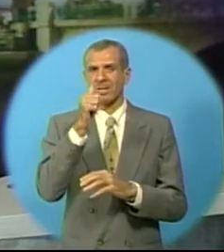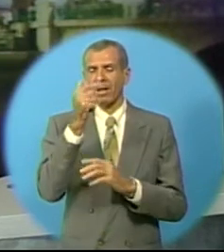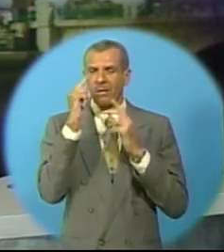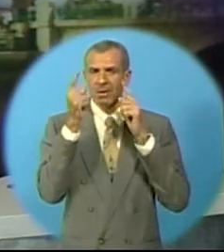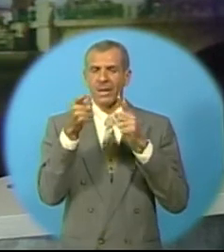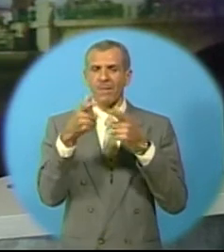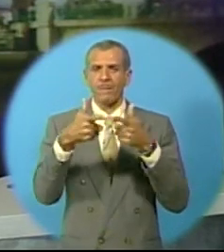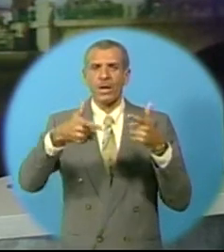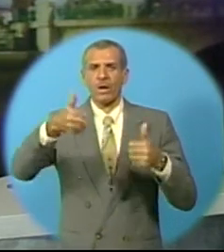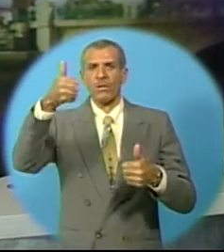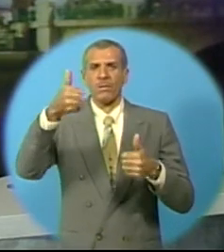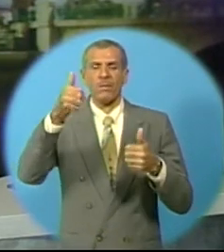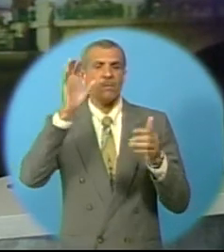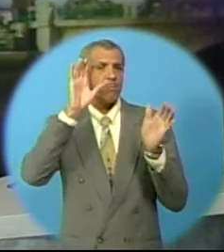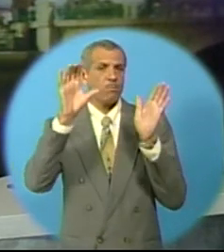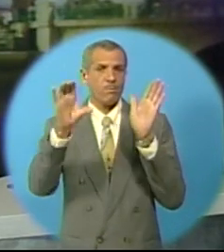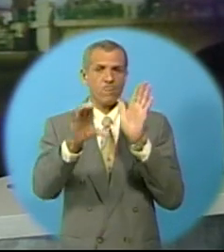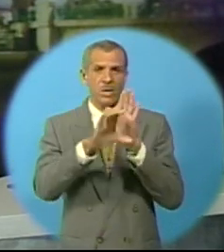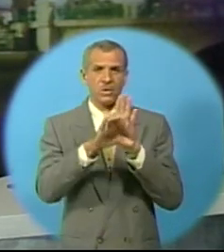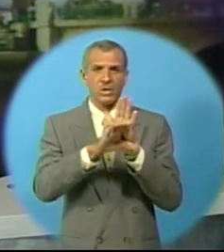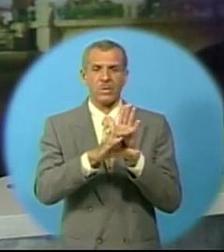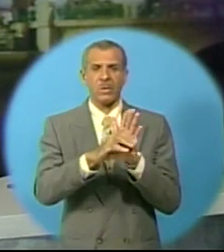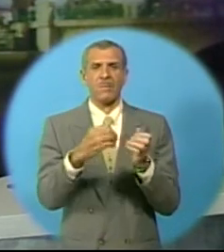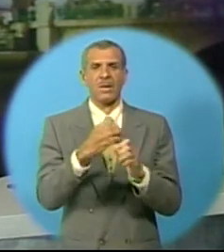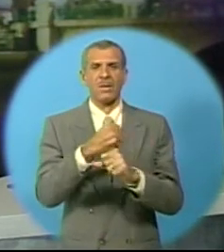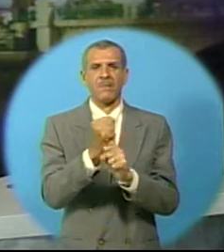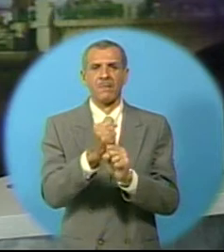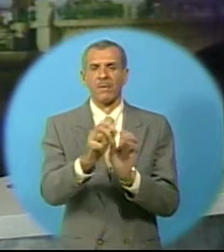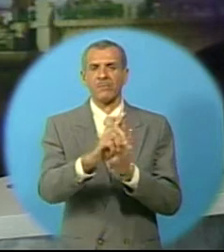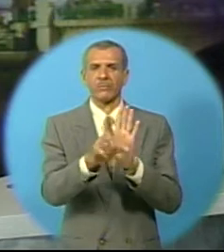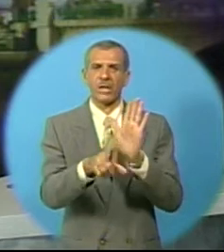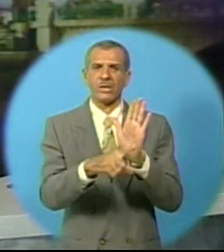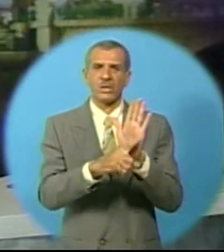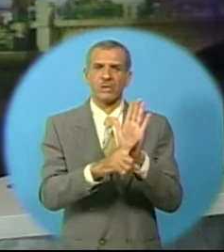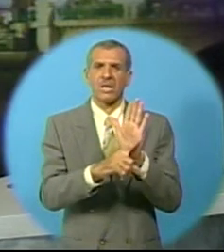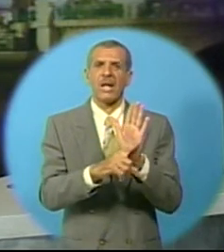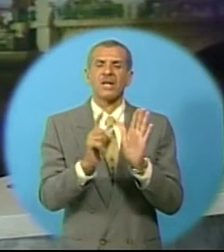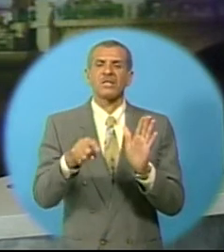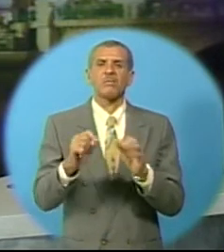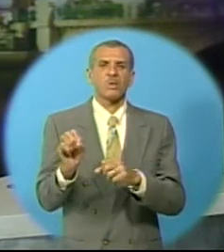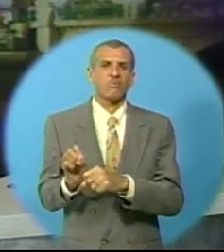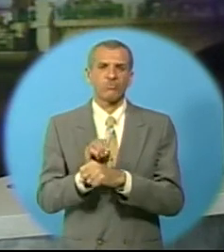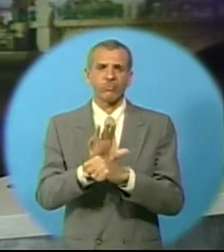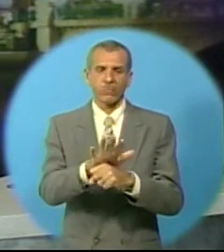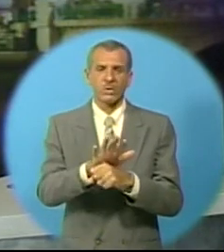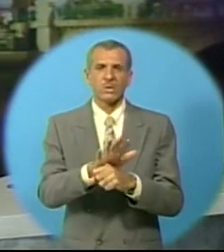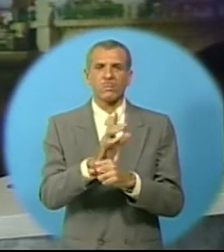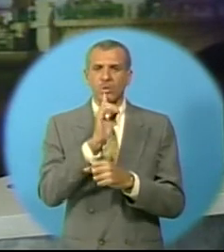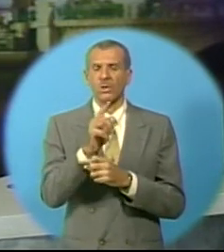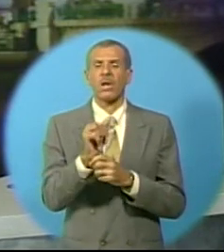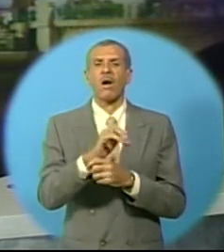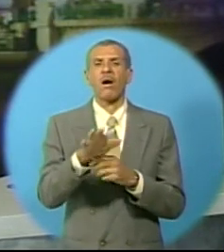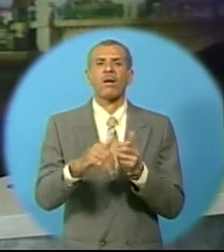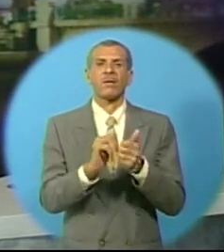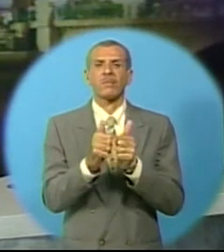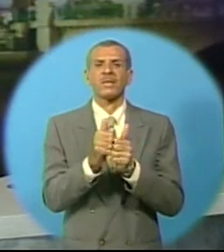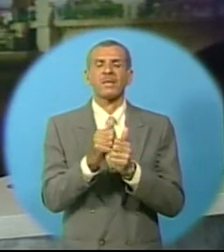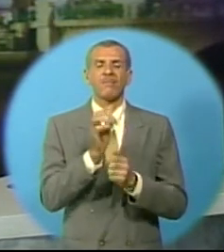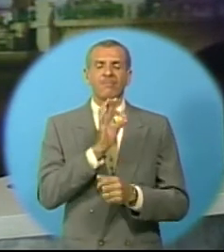big picture when it drafted the amendments to the legislation, and that it should be pressured to ensure that players are given the